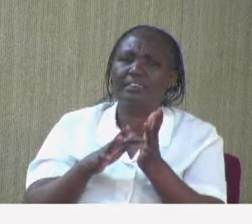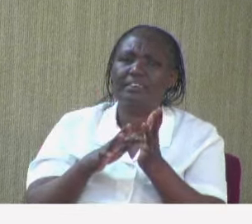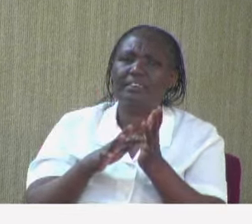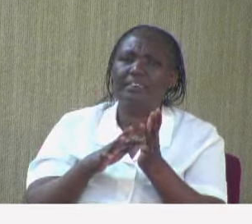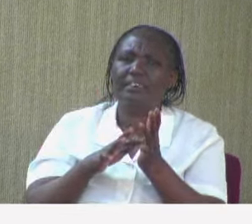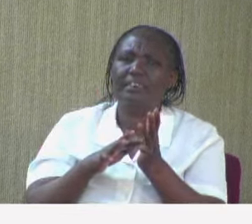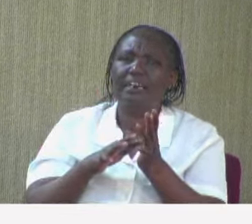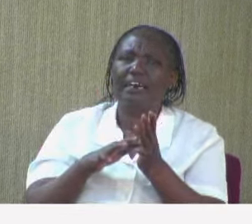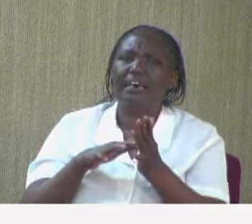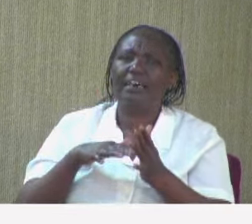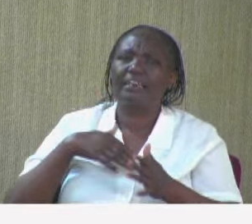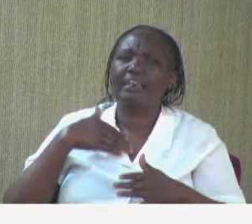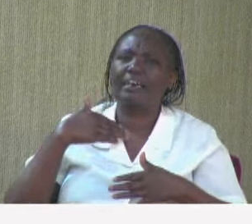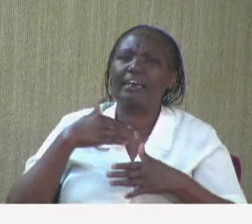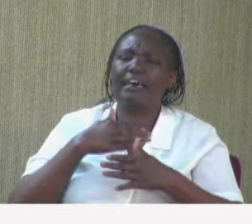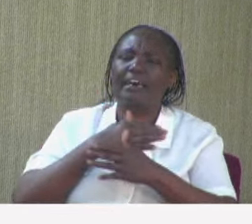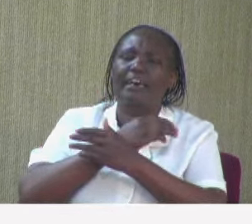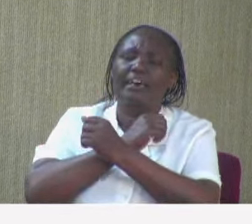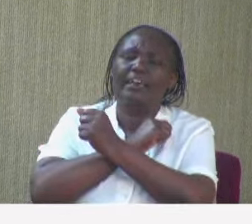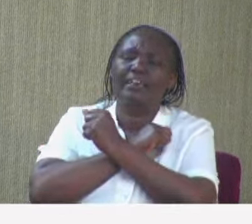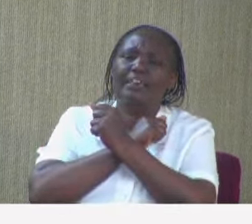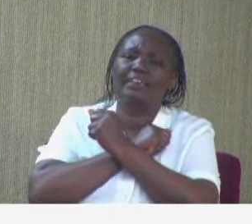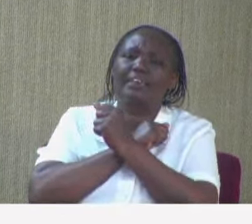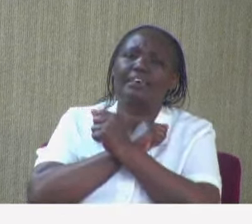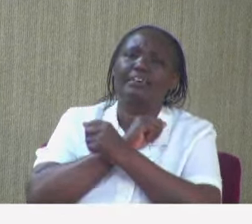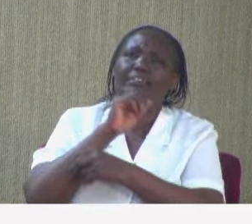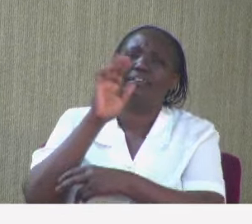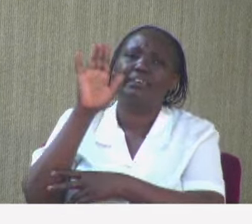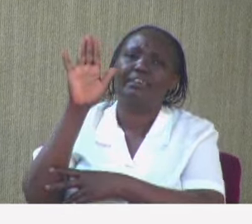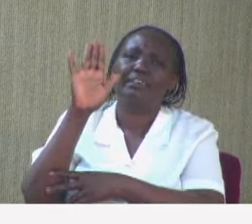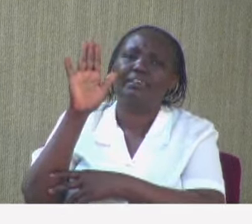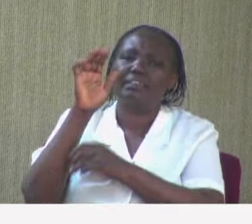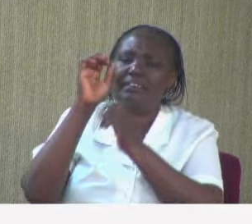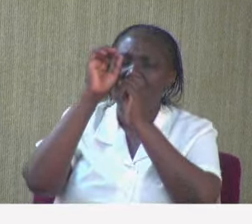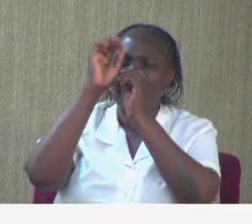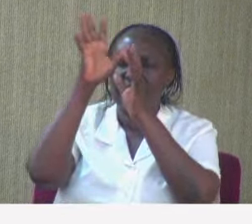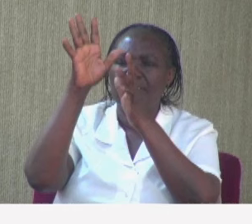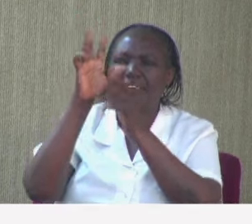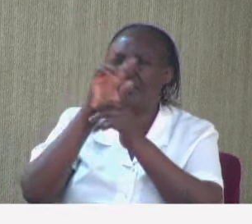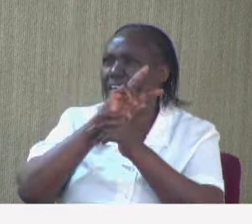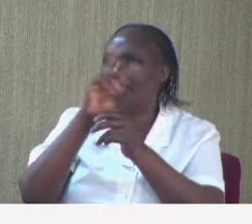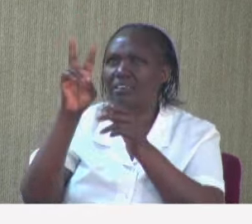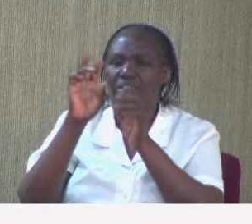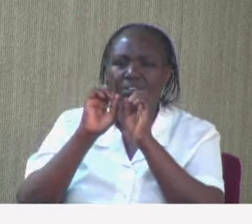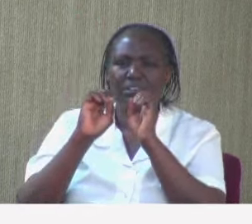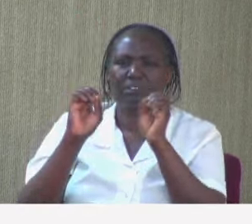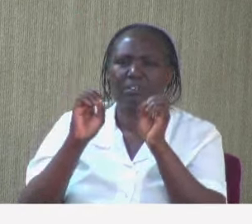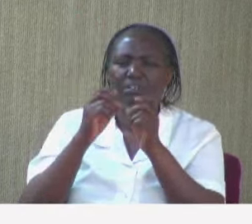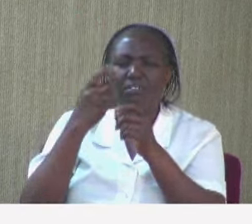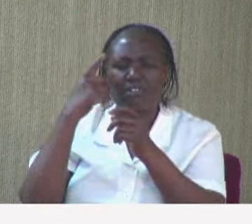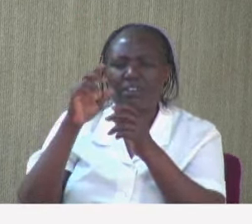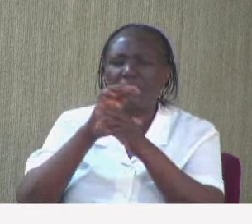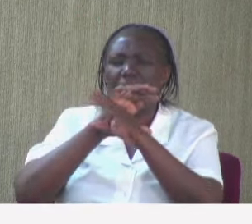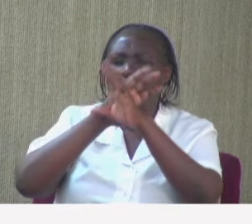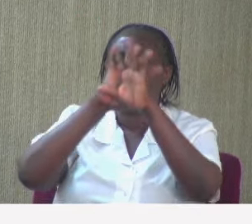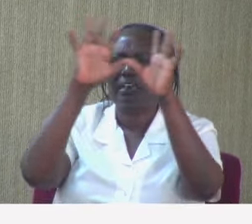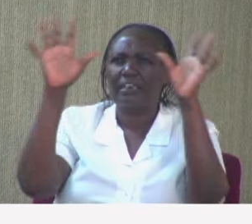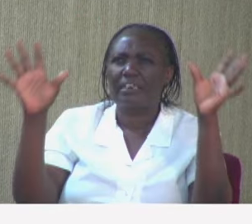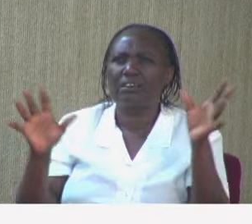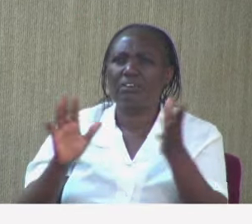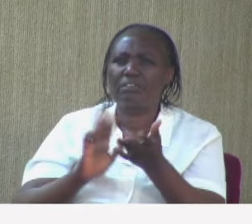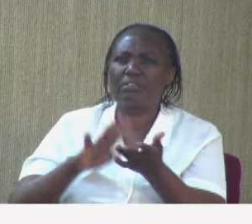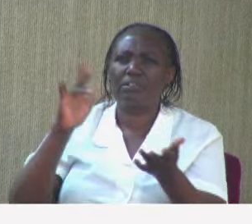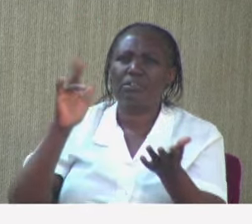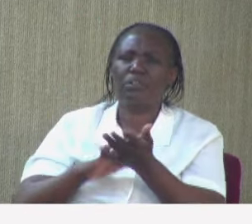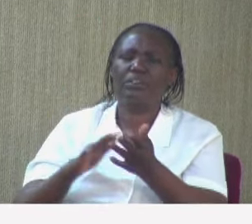his lovely person. The Father's person I could not behold, for a cloud of glorious light covered him. Then